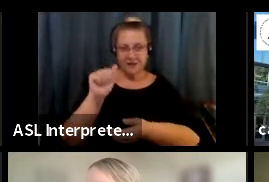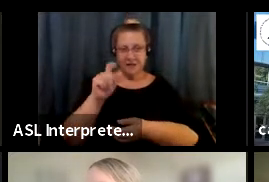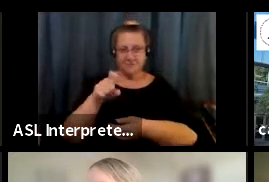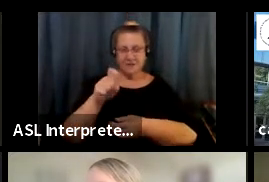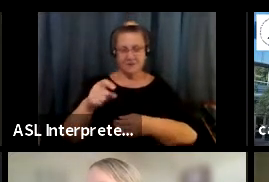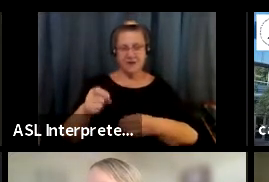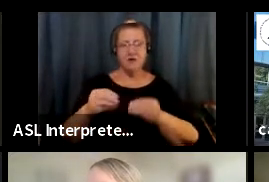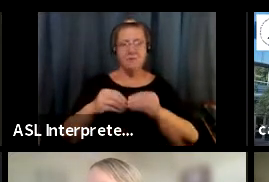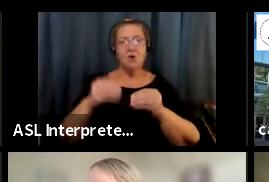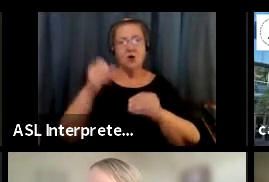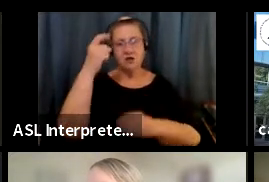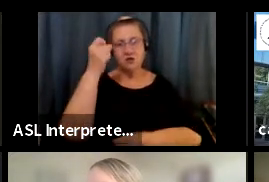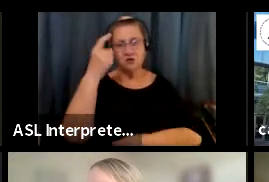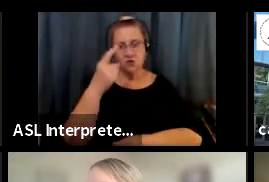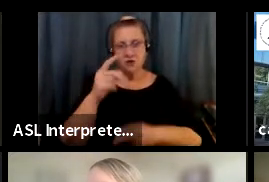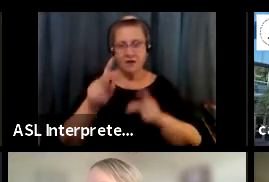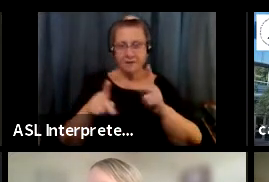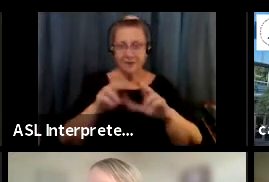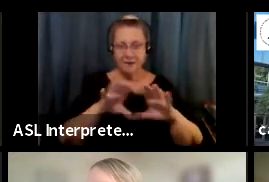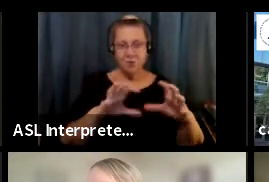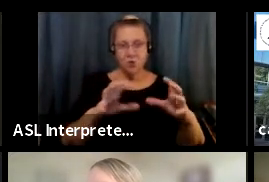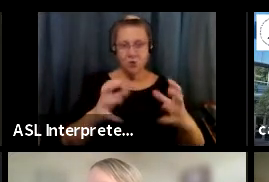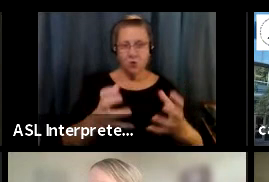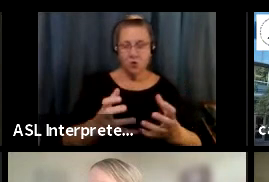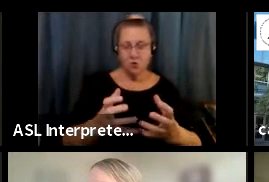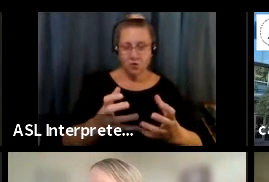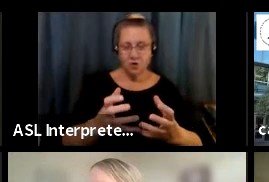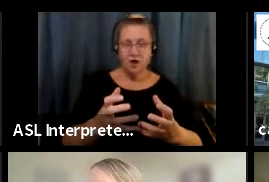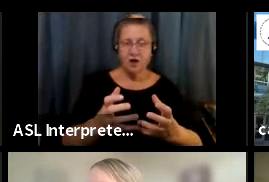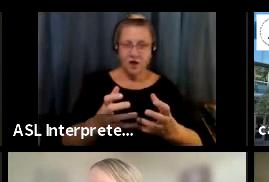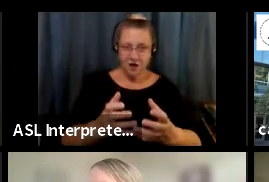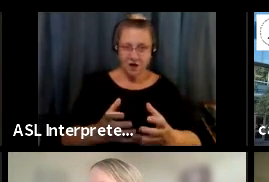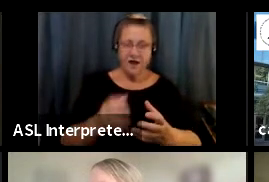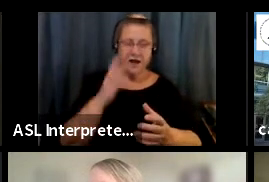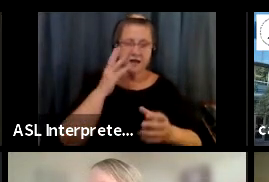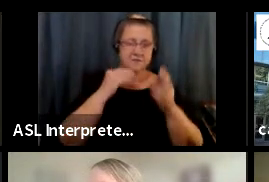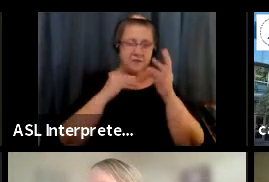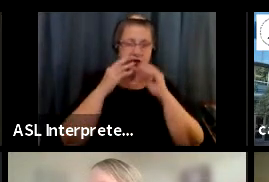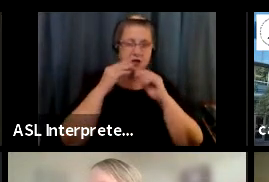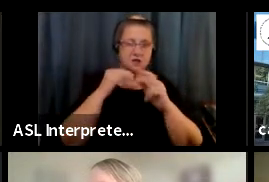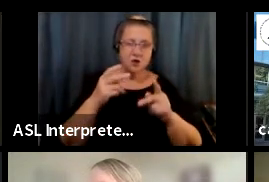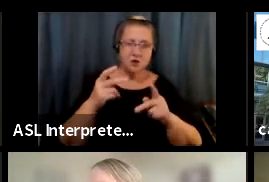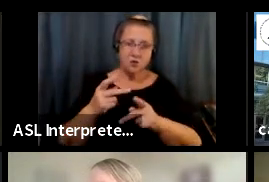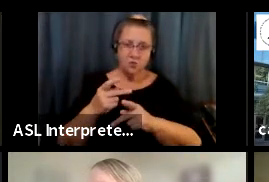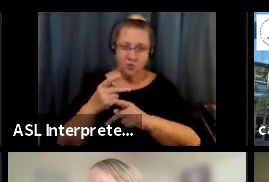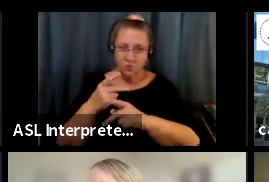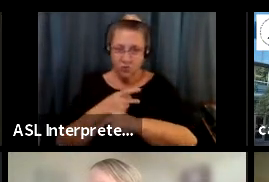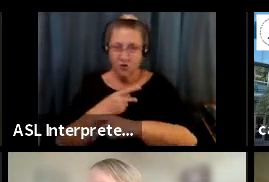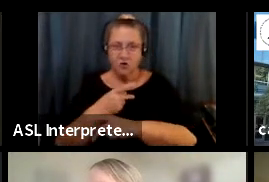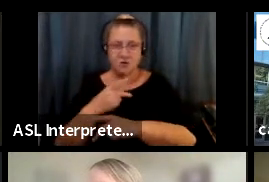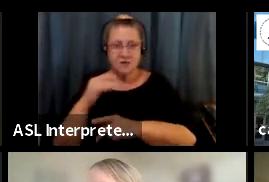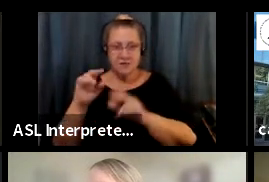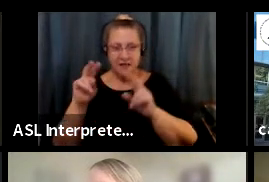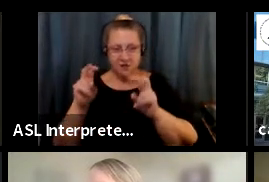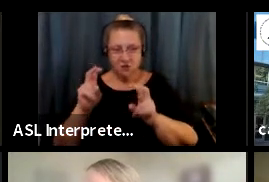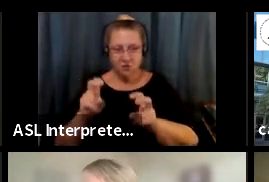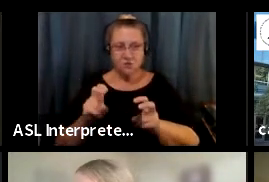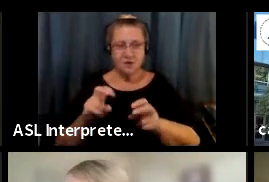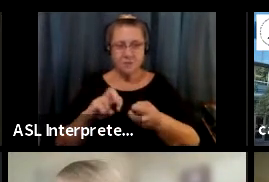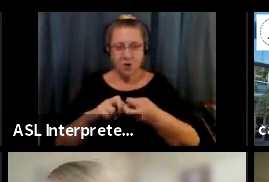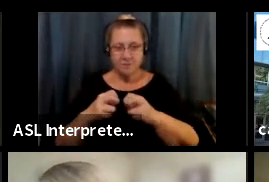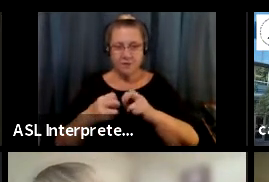as a population that is subject to health and healthcare disparities with or without a public health emergency. We still don't